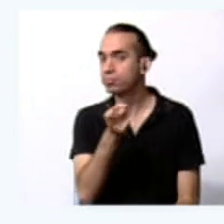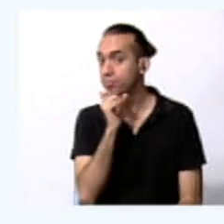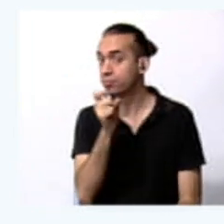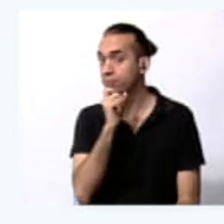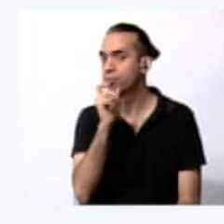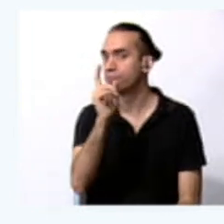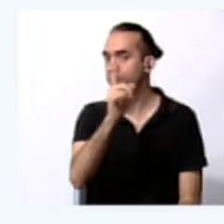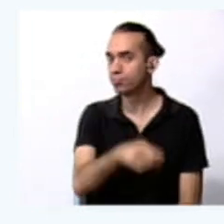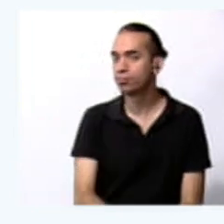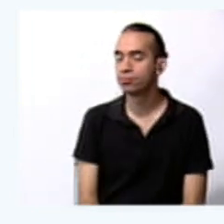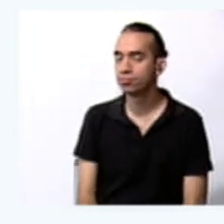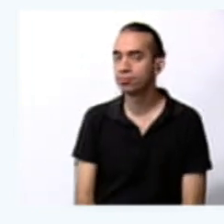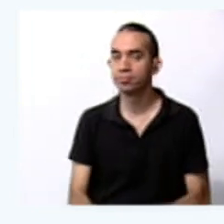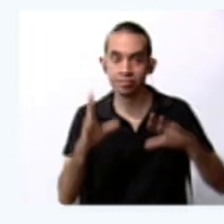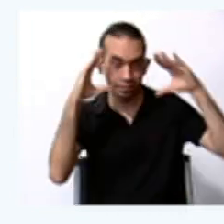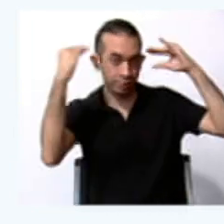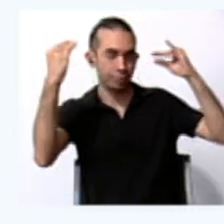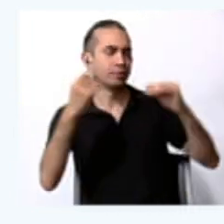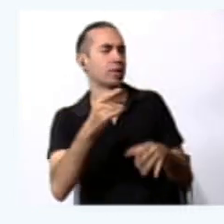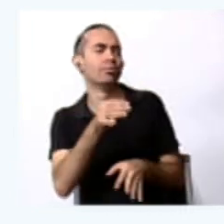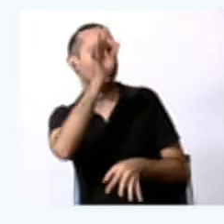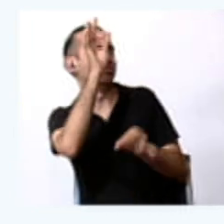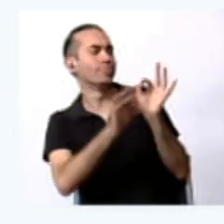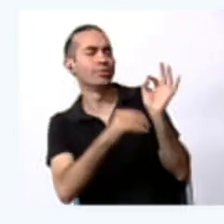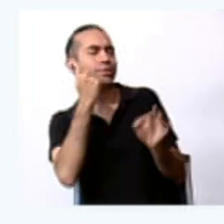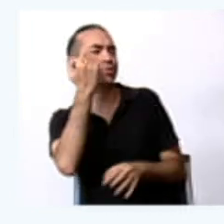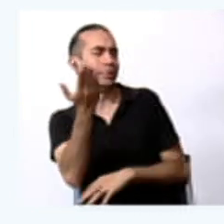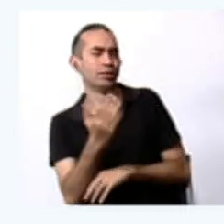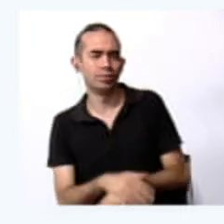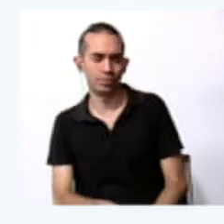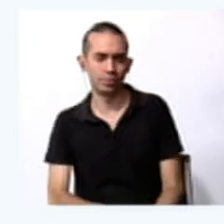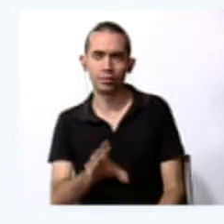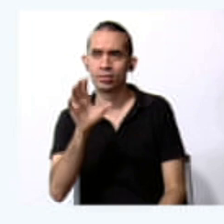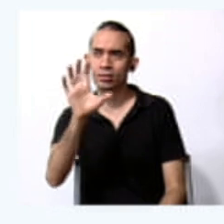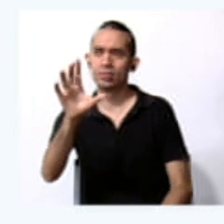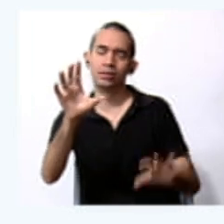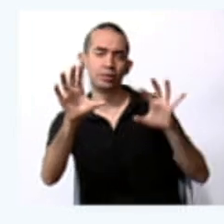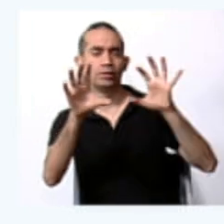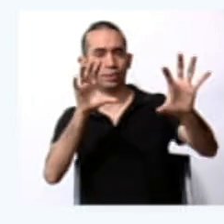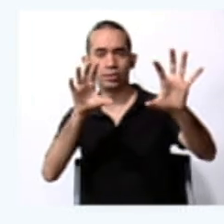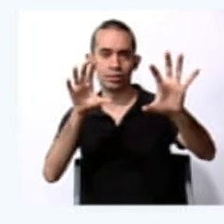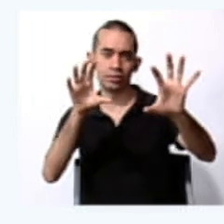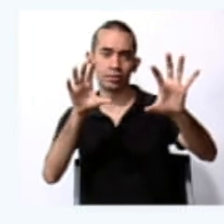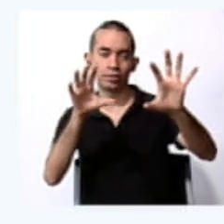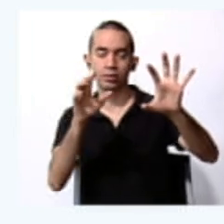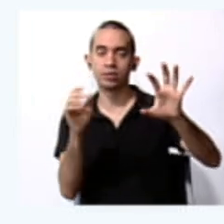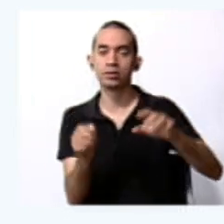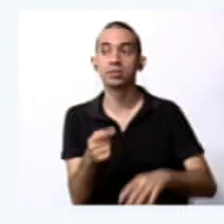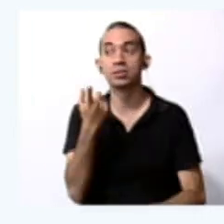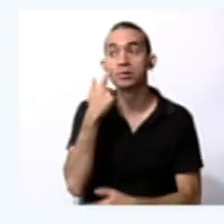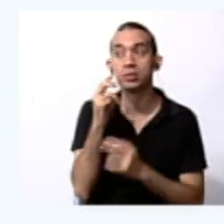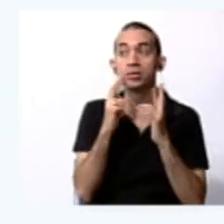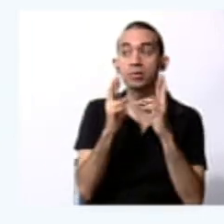tough, Zoe. That's very easy. That's picture number two. Let's see the